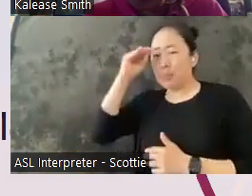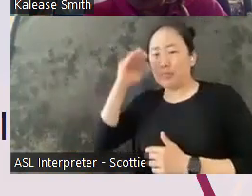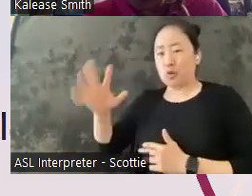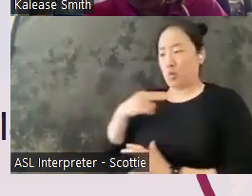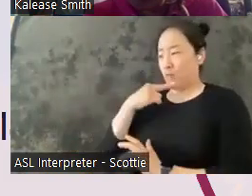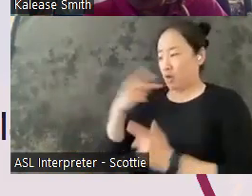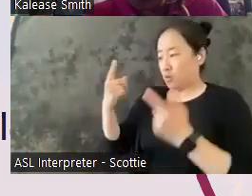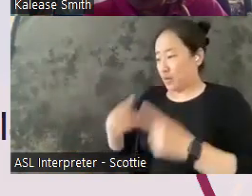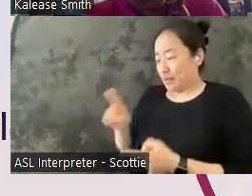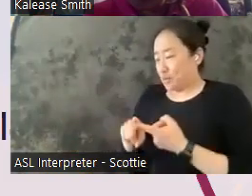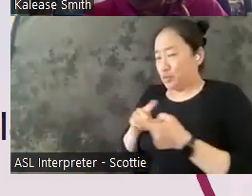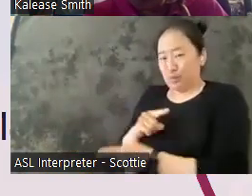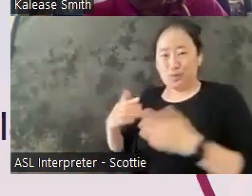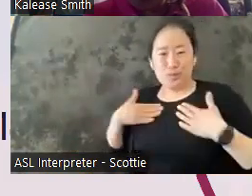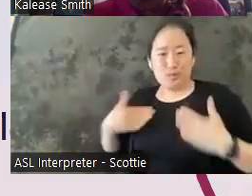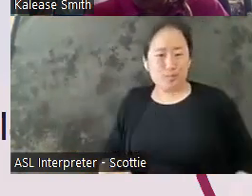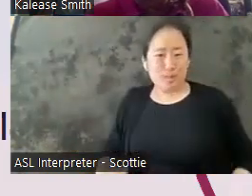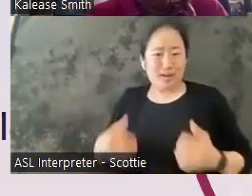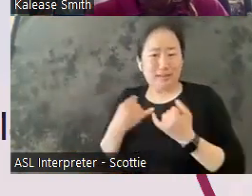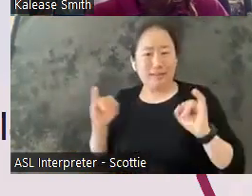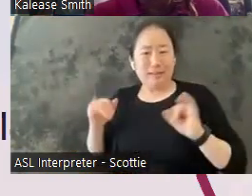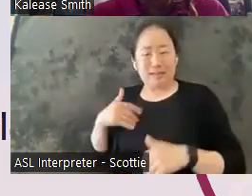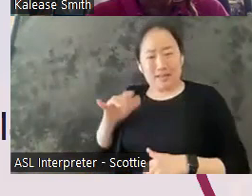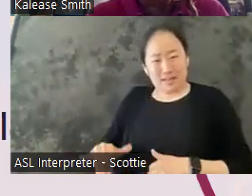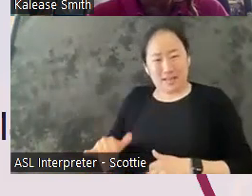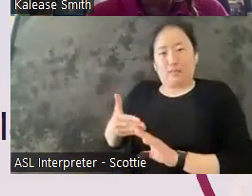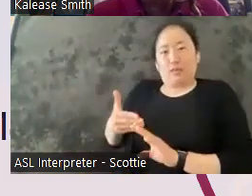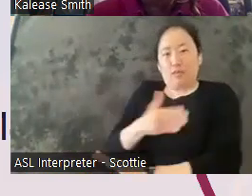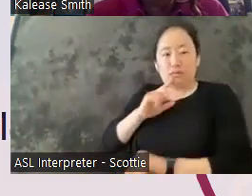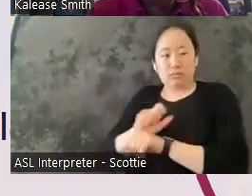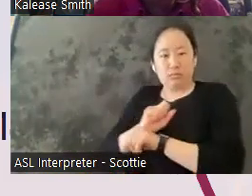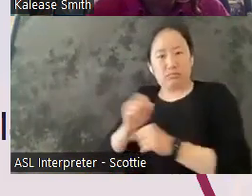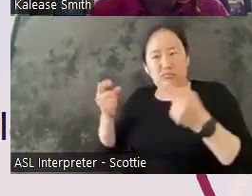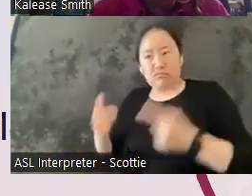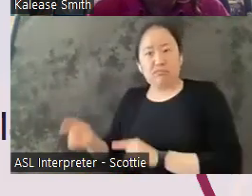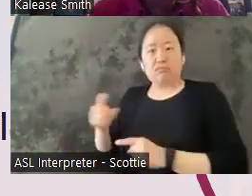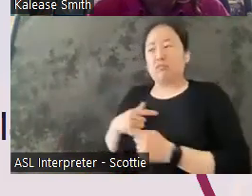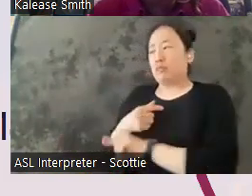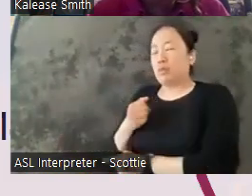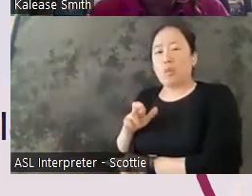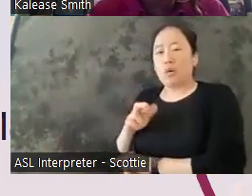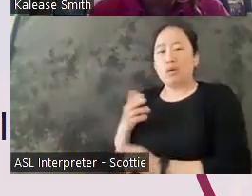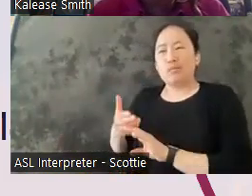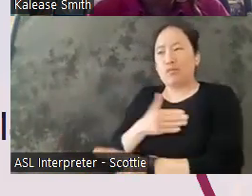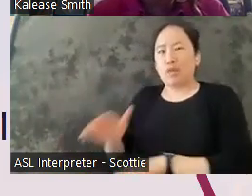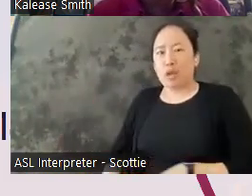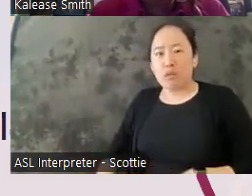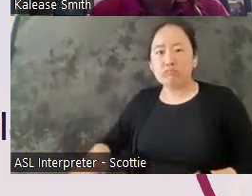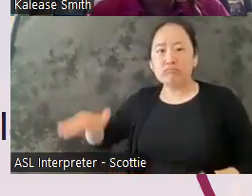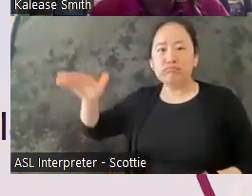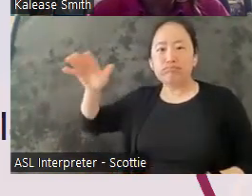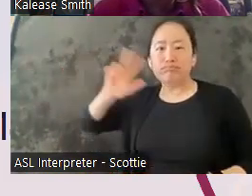in terms of bodily autonomy before something happens or before they are well into adulthood.